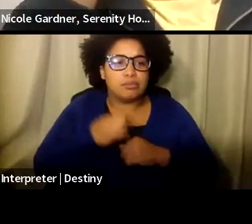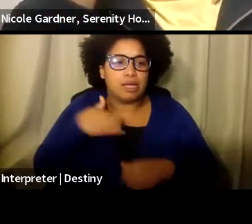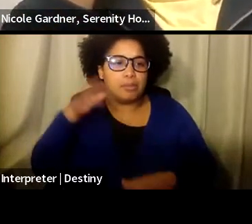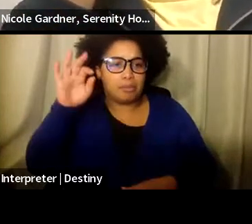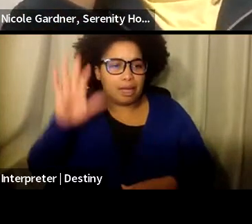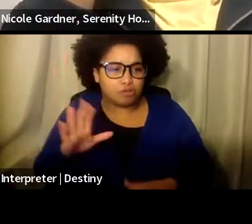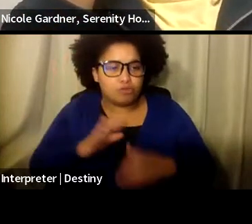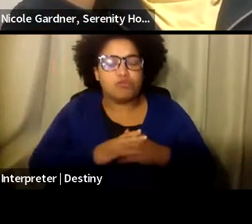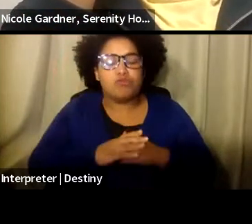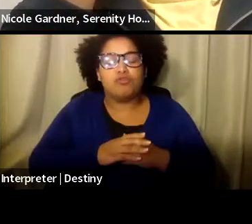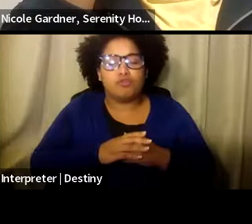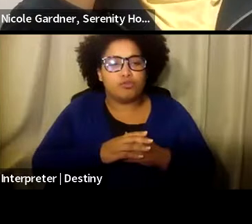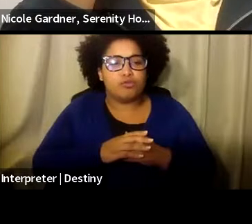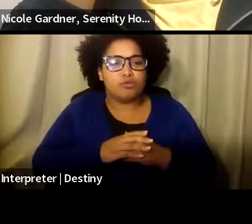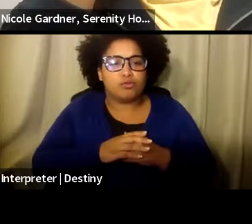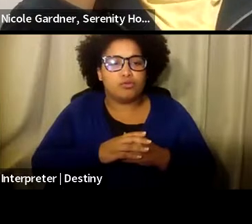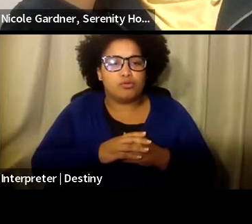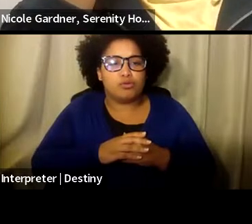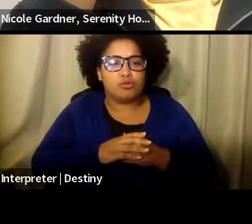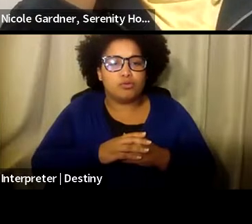pastor, but